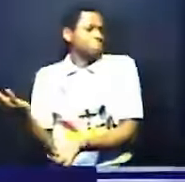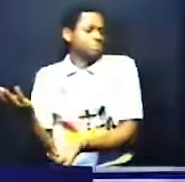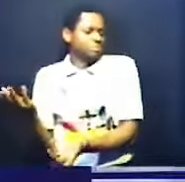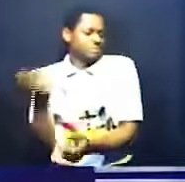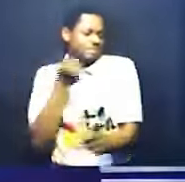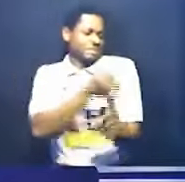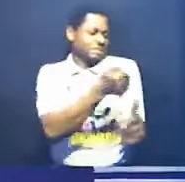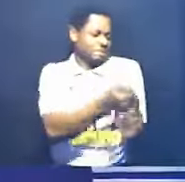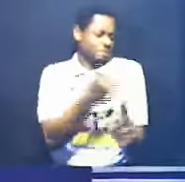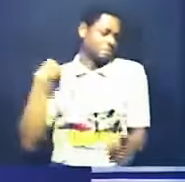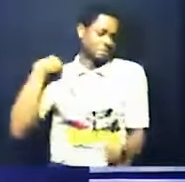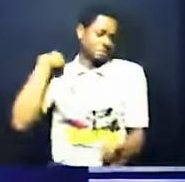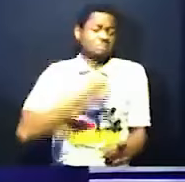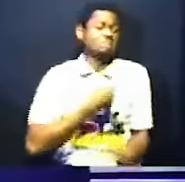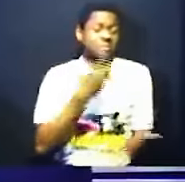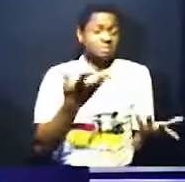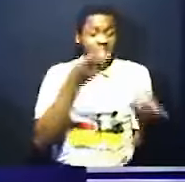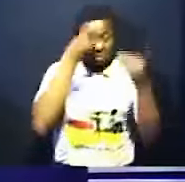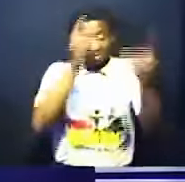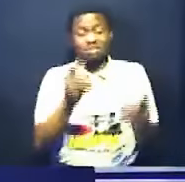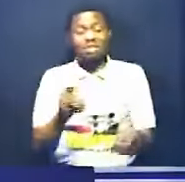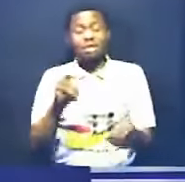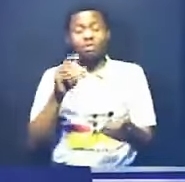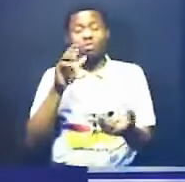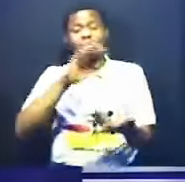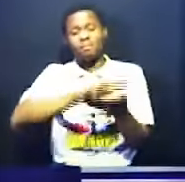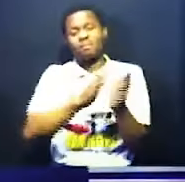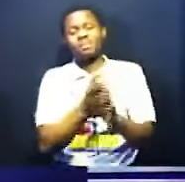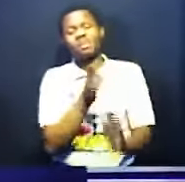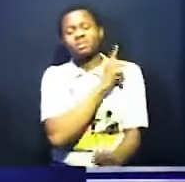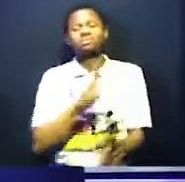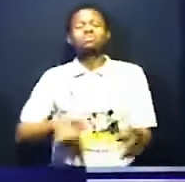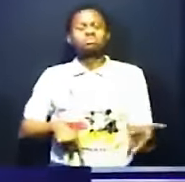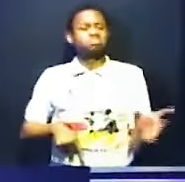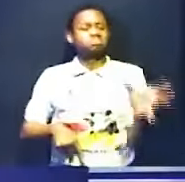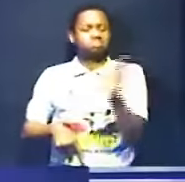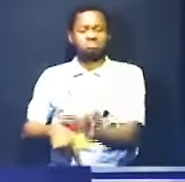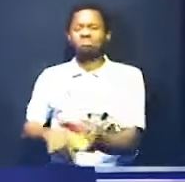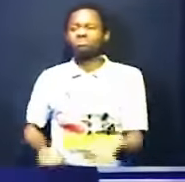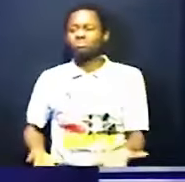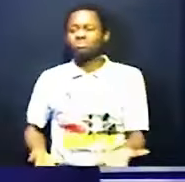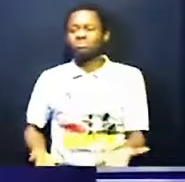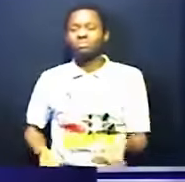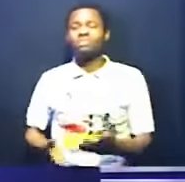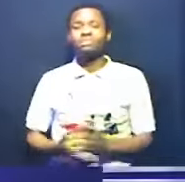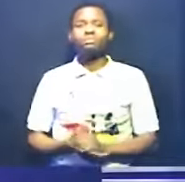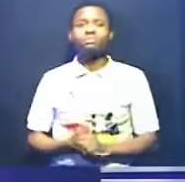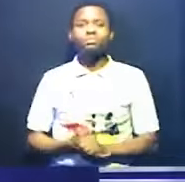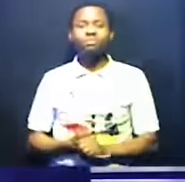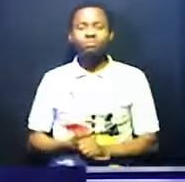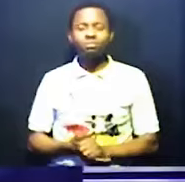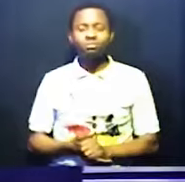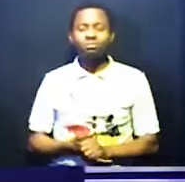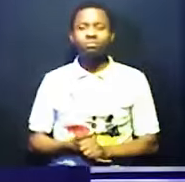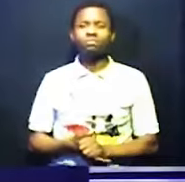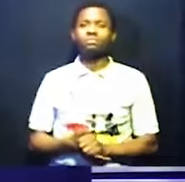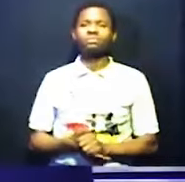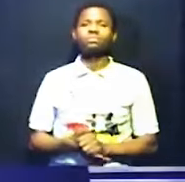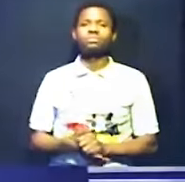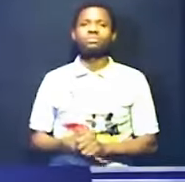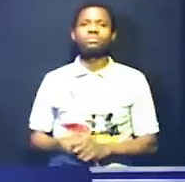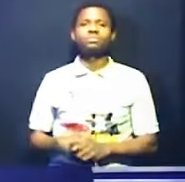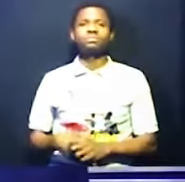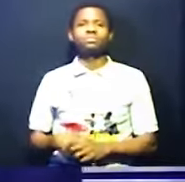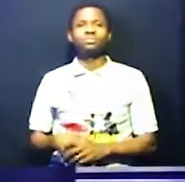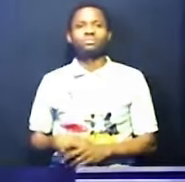sa upon consultive for ninety as nam e din anim merima beye dionuma no nyina wa born ho by e to jum e